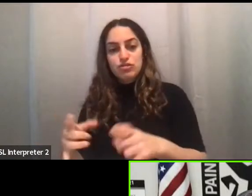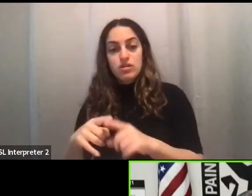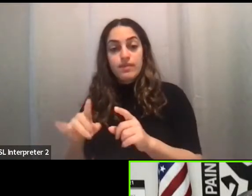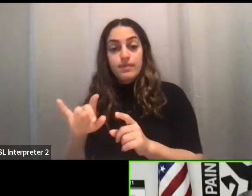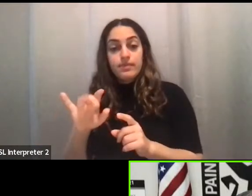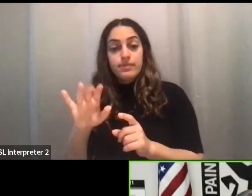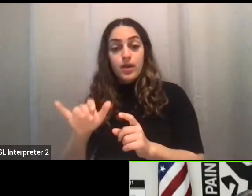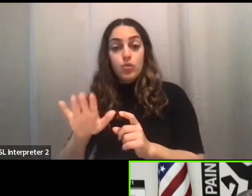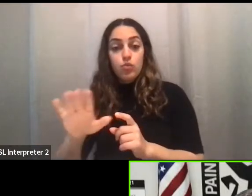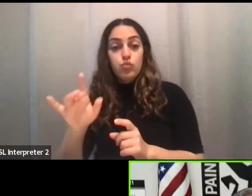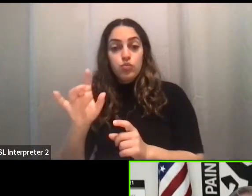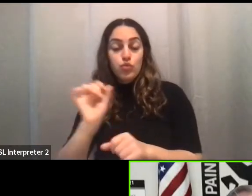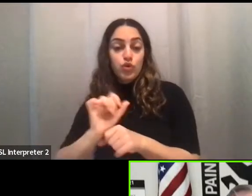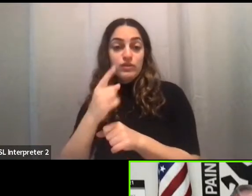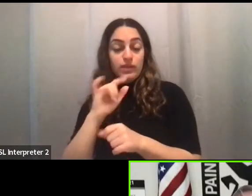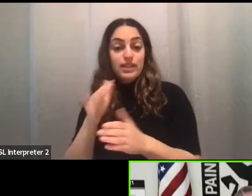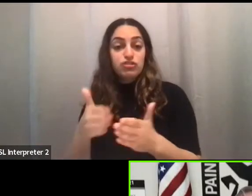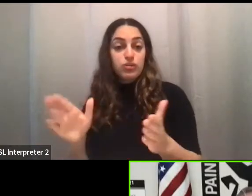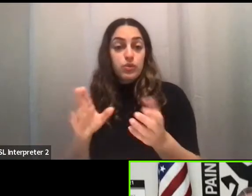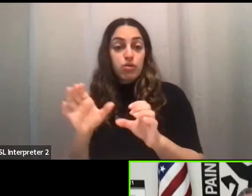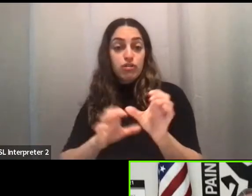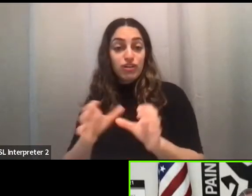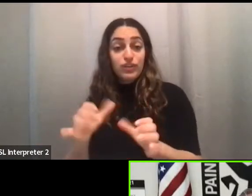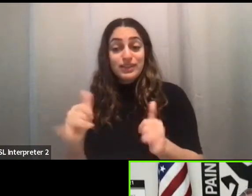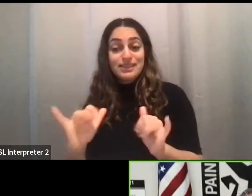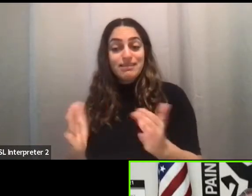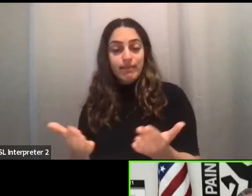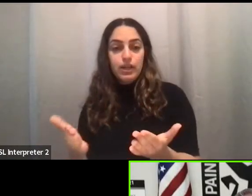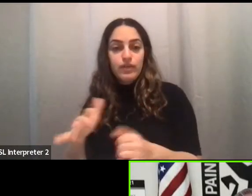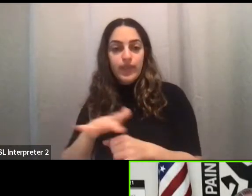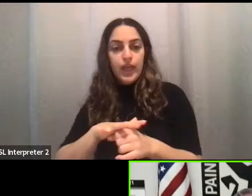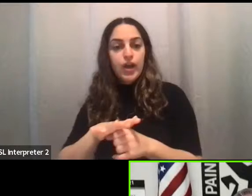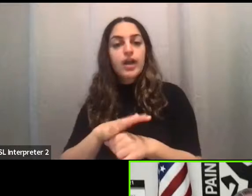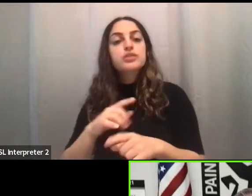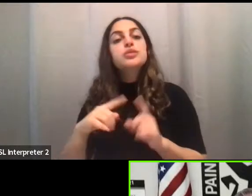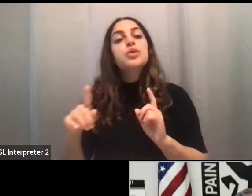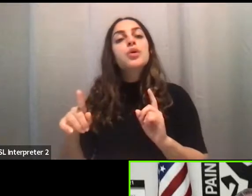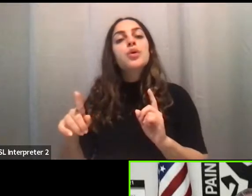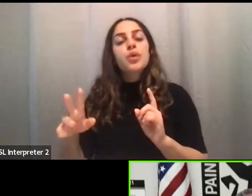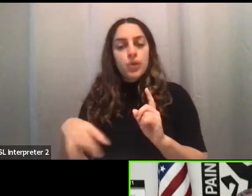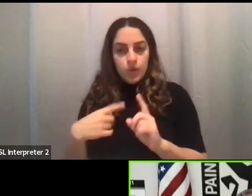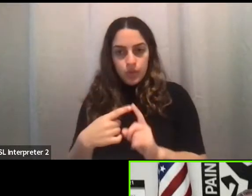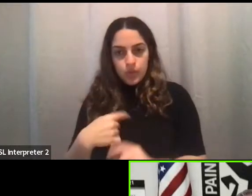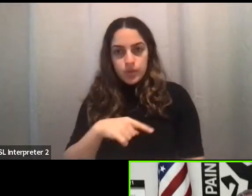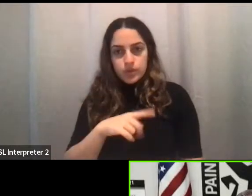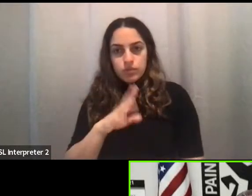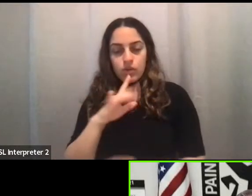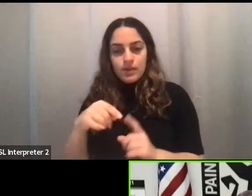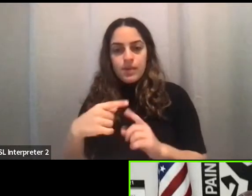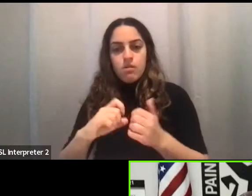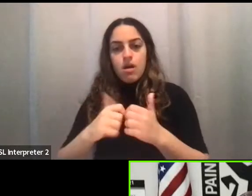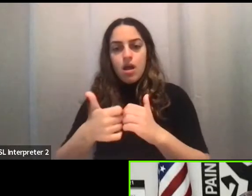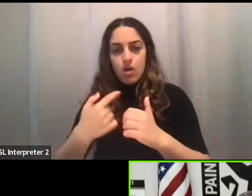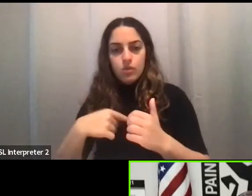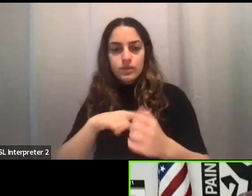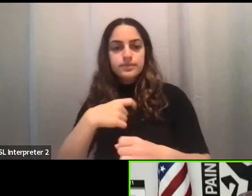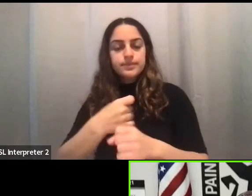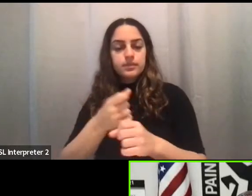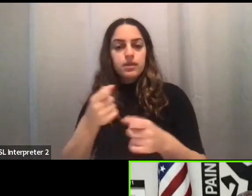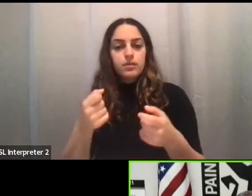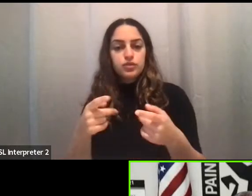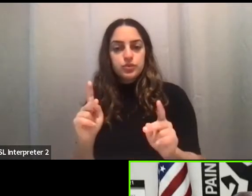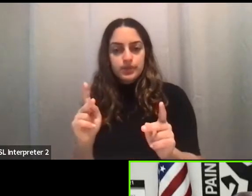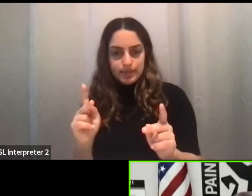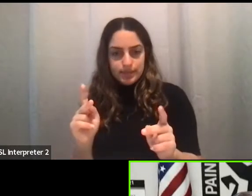contractor that is still here in the area um so when we're talking about how we create opportunities